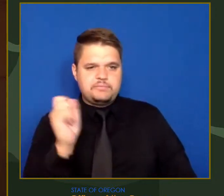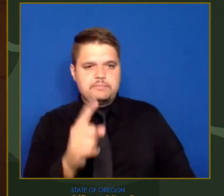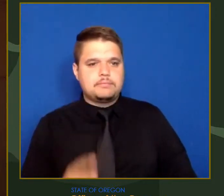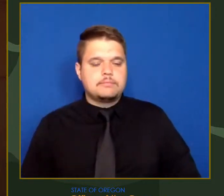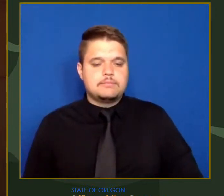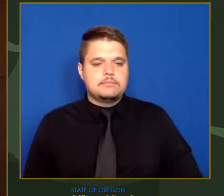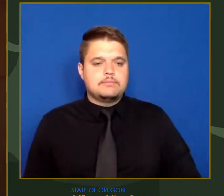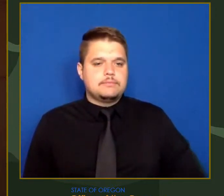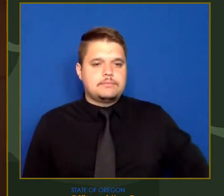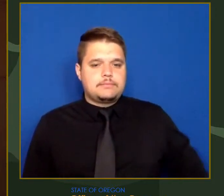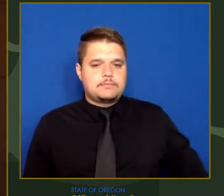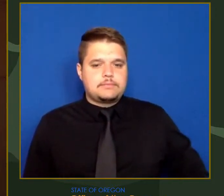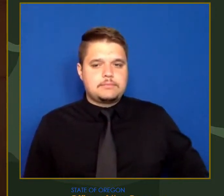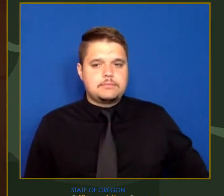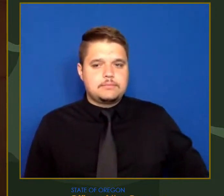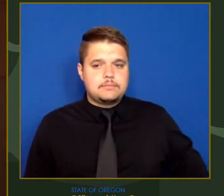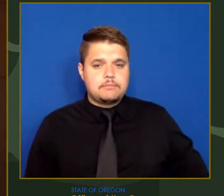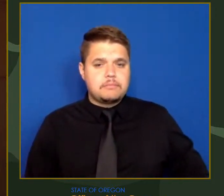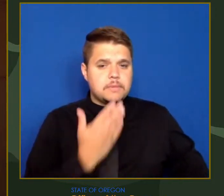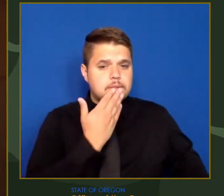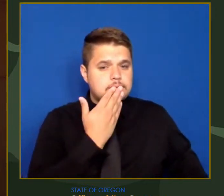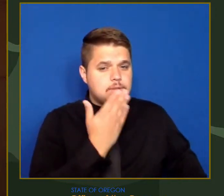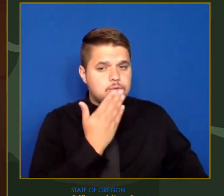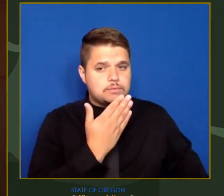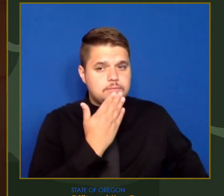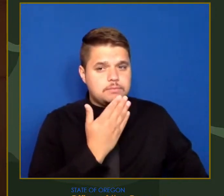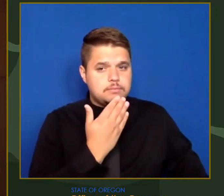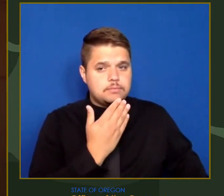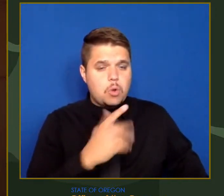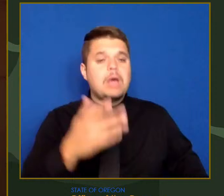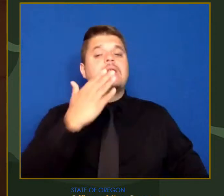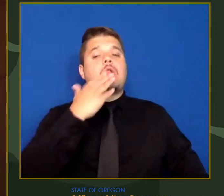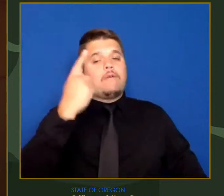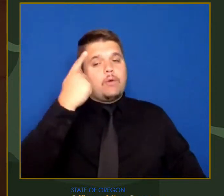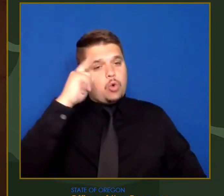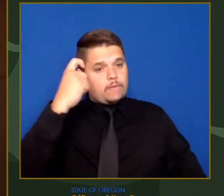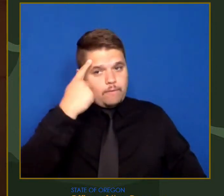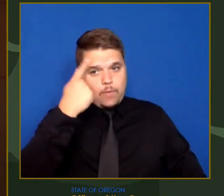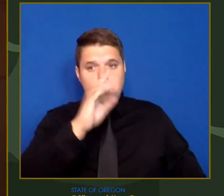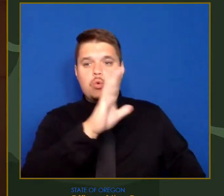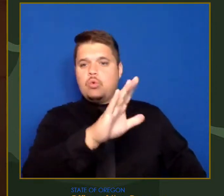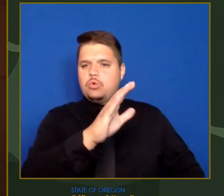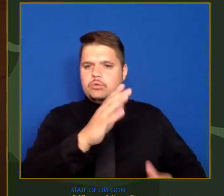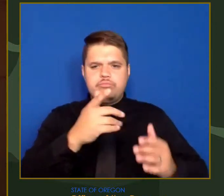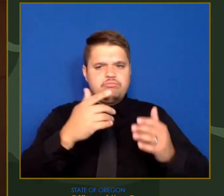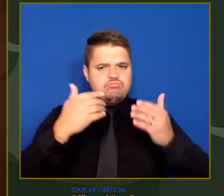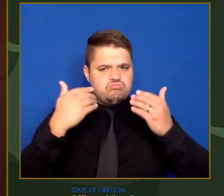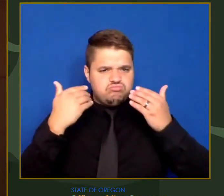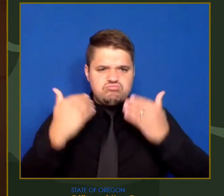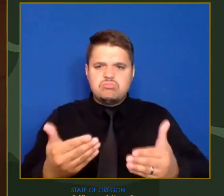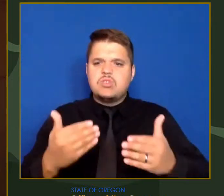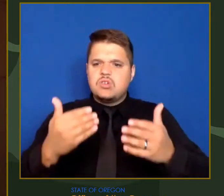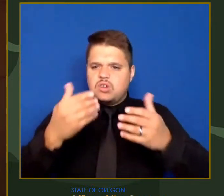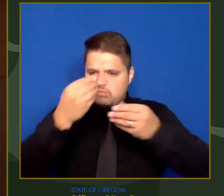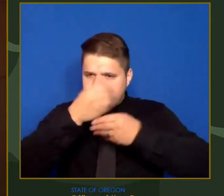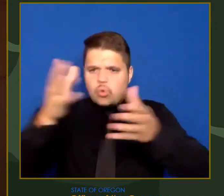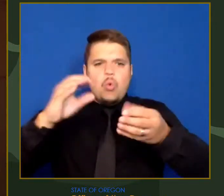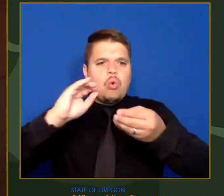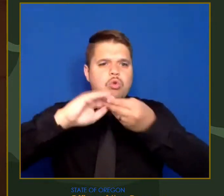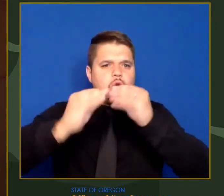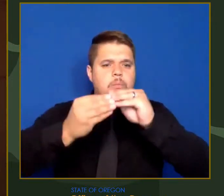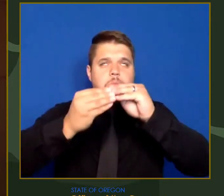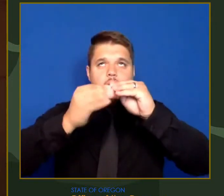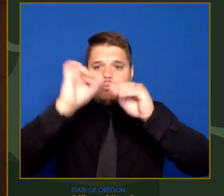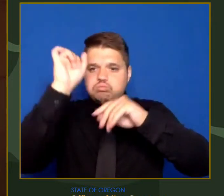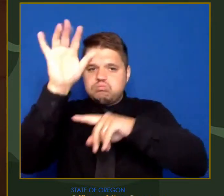Thank you. First, Governor, thank you for the numbers as how far we have left to go. I think that is helpful. But I was wondering if we